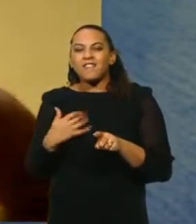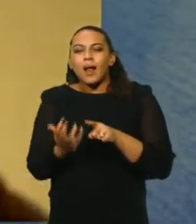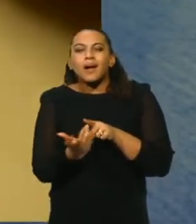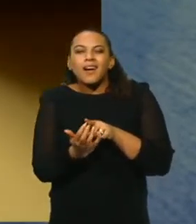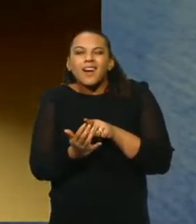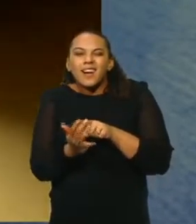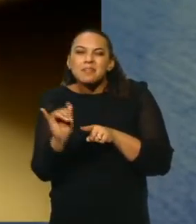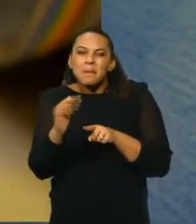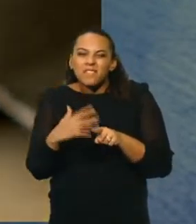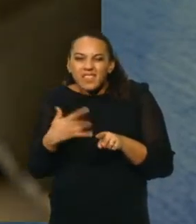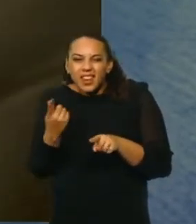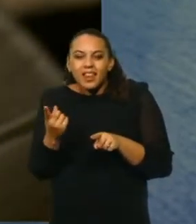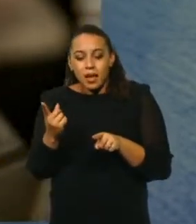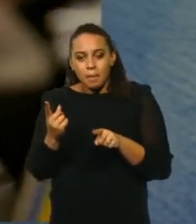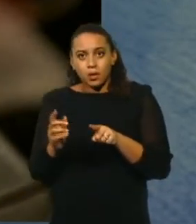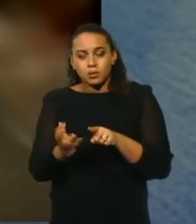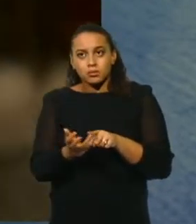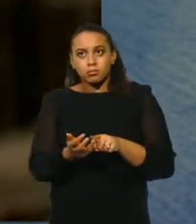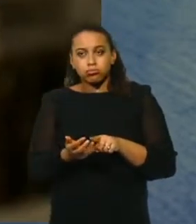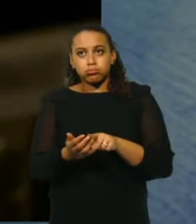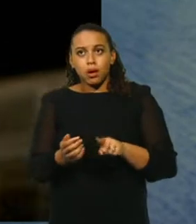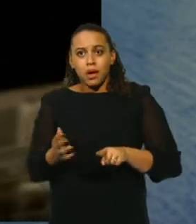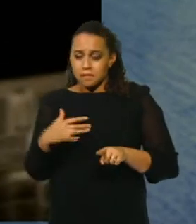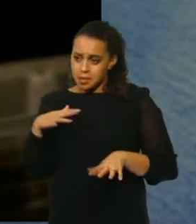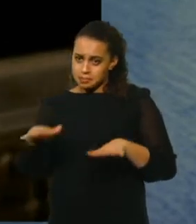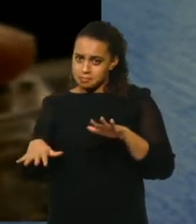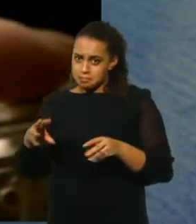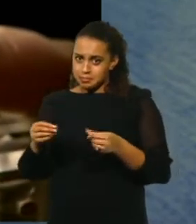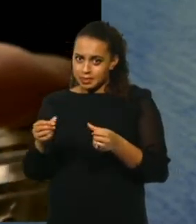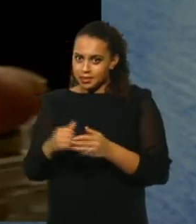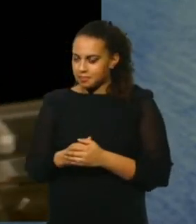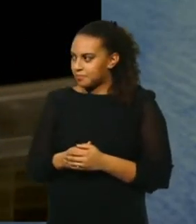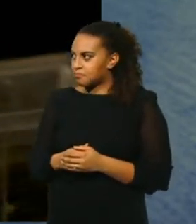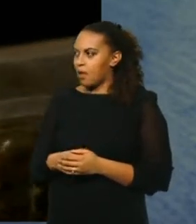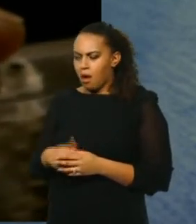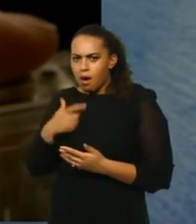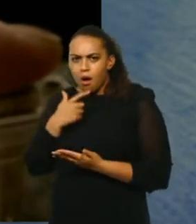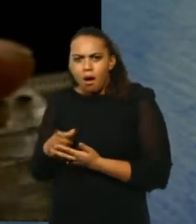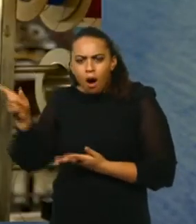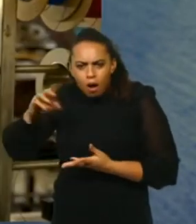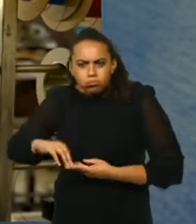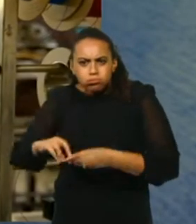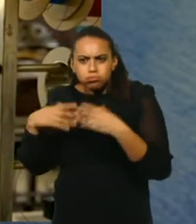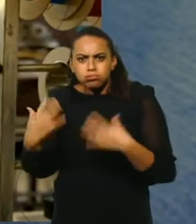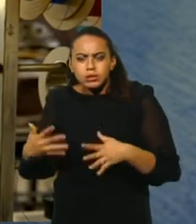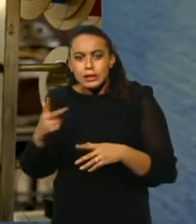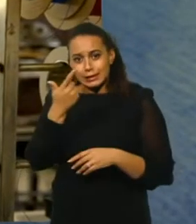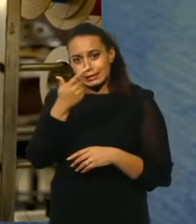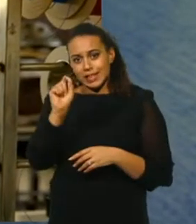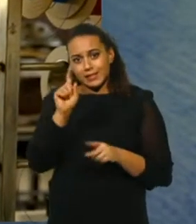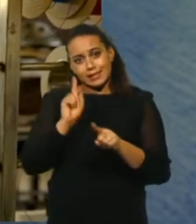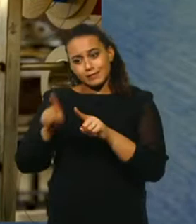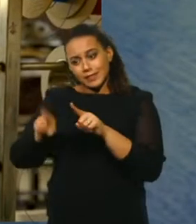surfaces, maybe you're more aware of what's coming out of the stimulator. Ian has so far simulated over 70 types of material.